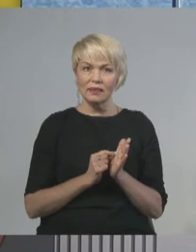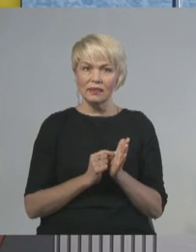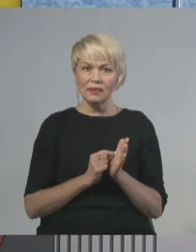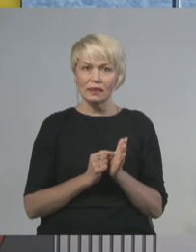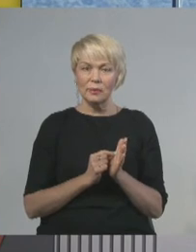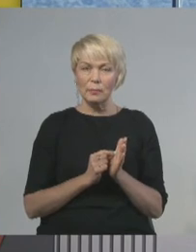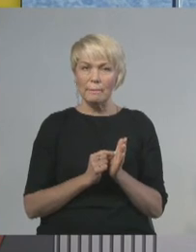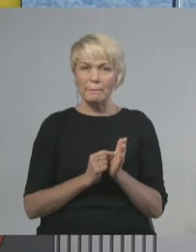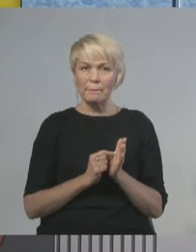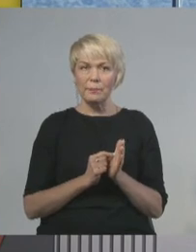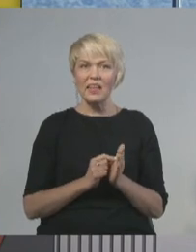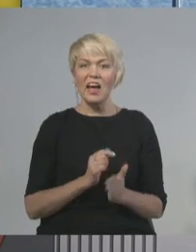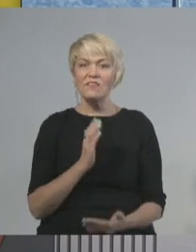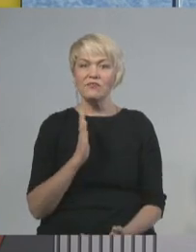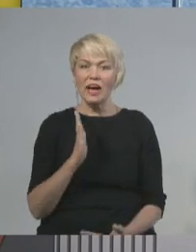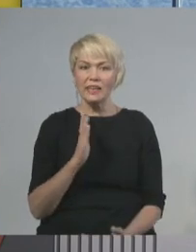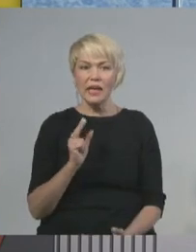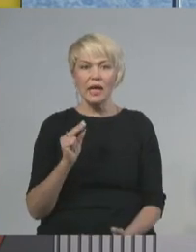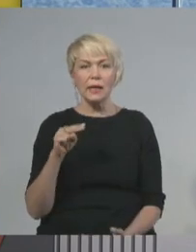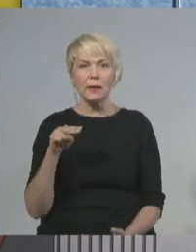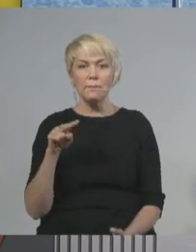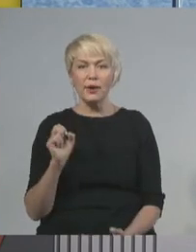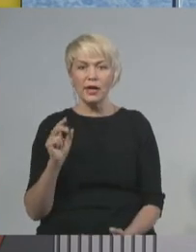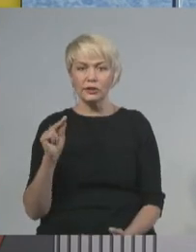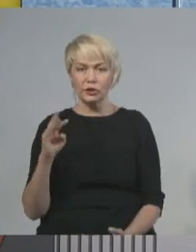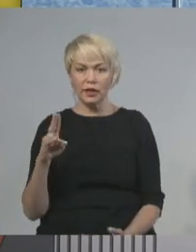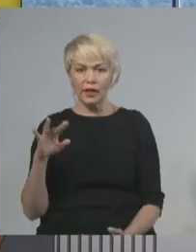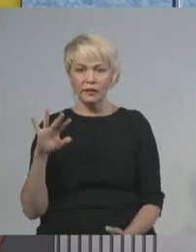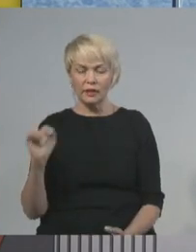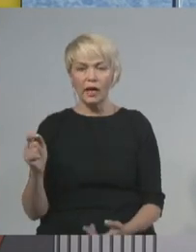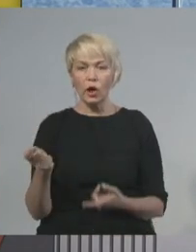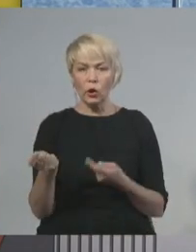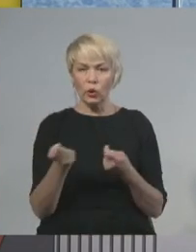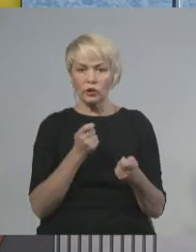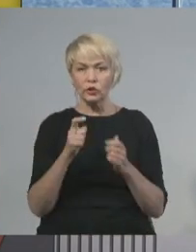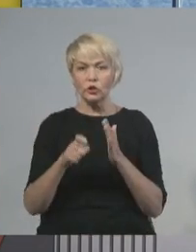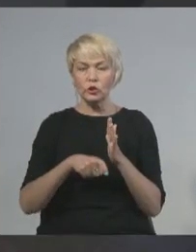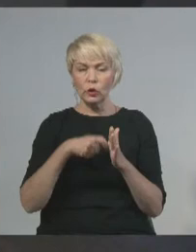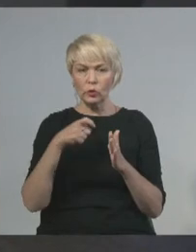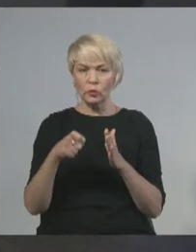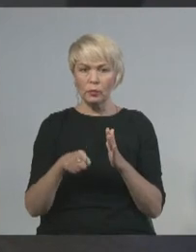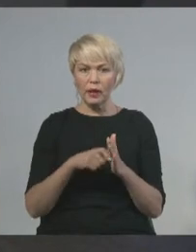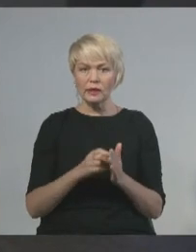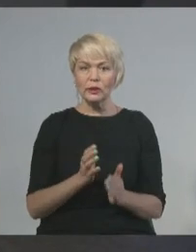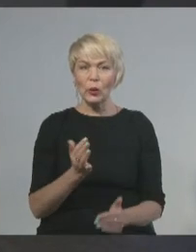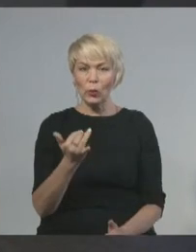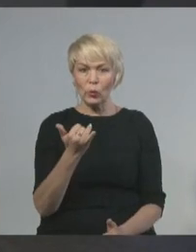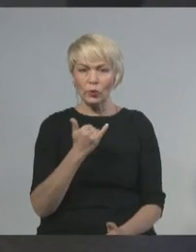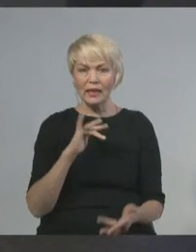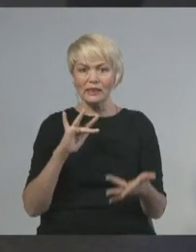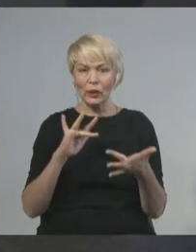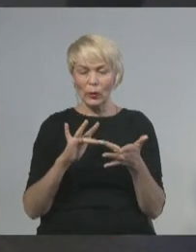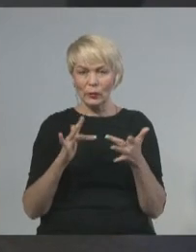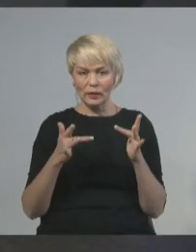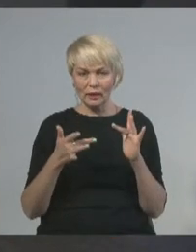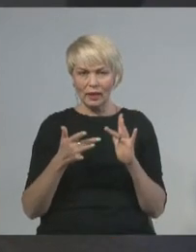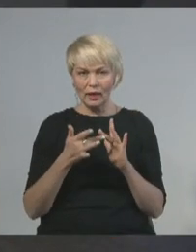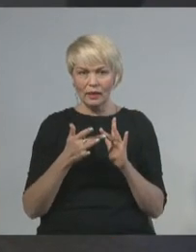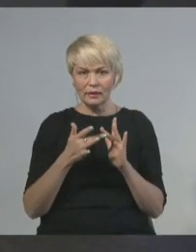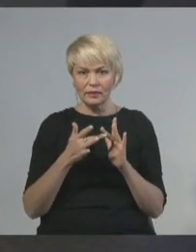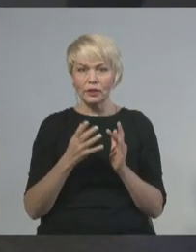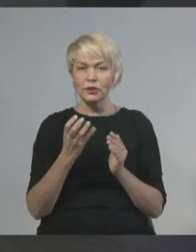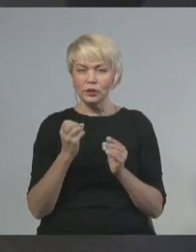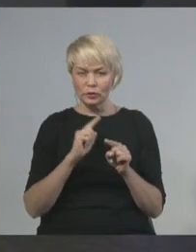our panelists with valeria pacinic who is the coordinator of the donbass media fellows network she's online